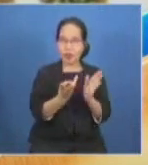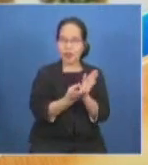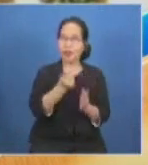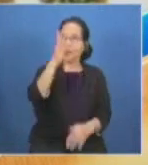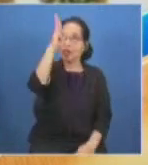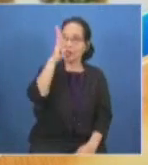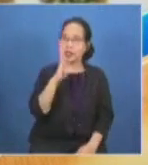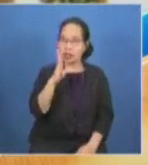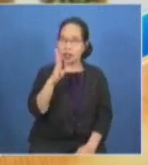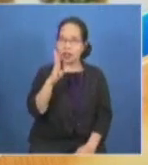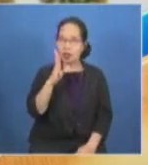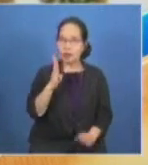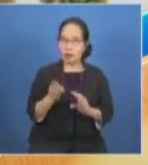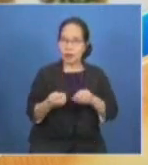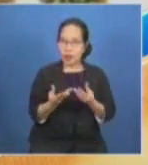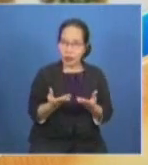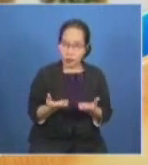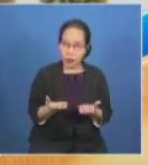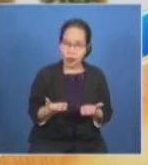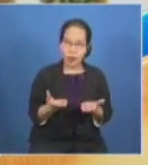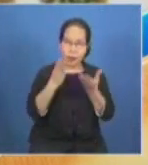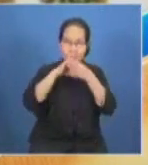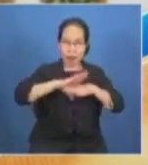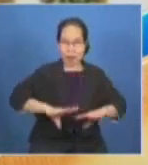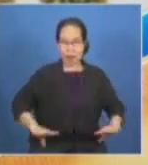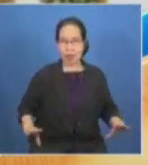who understood that